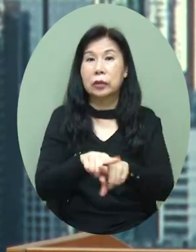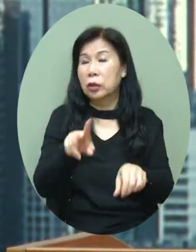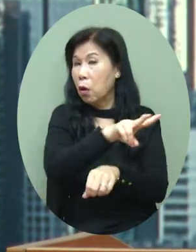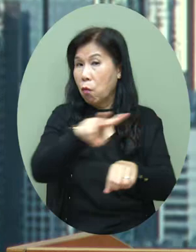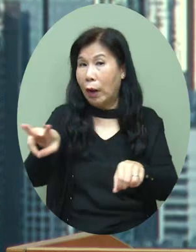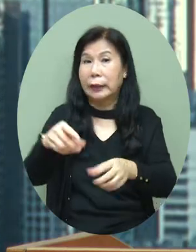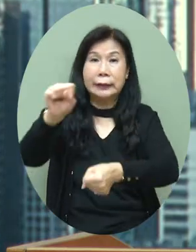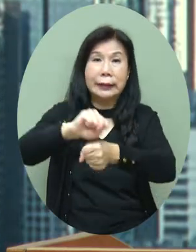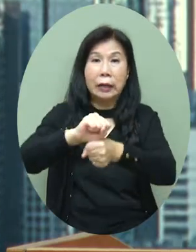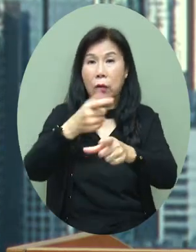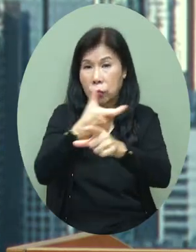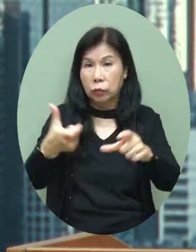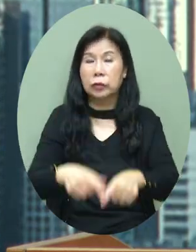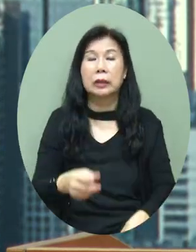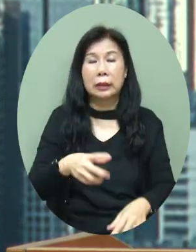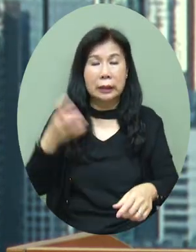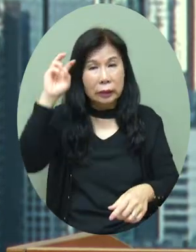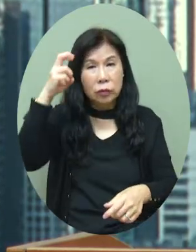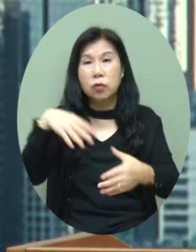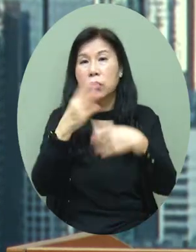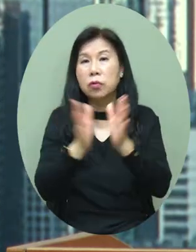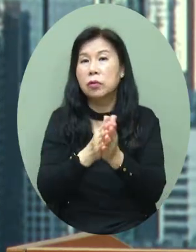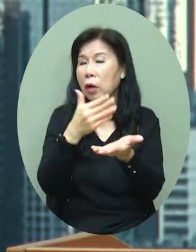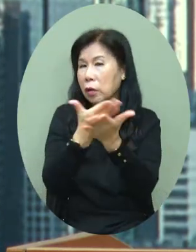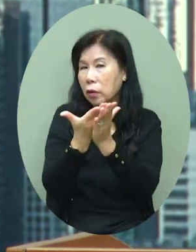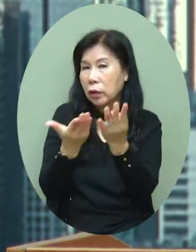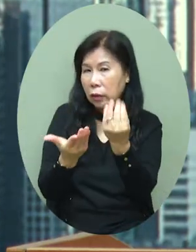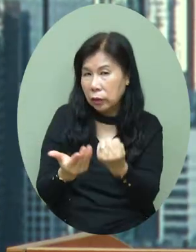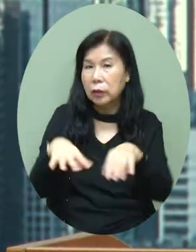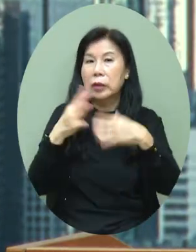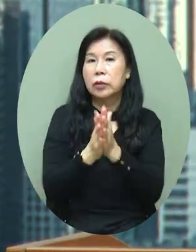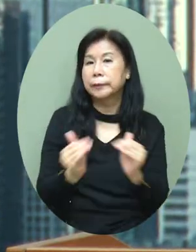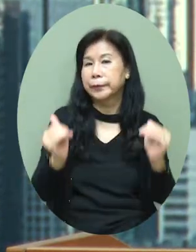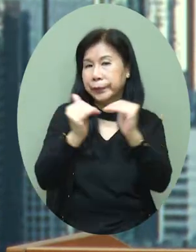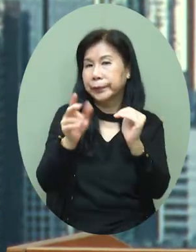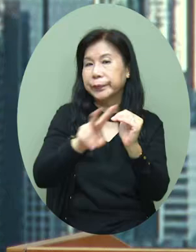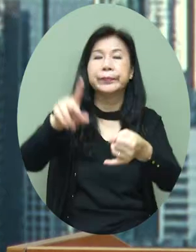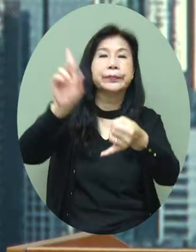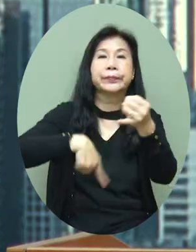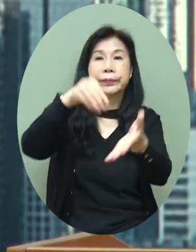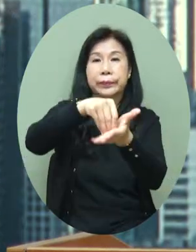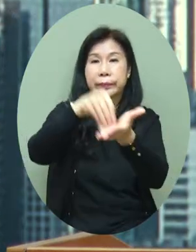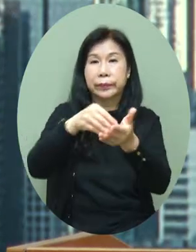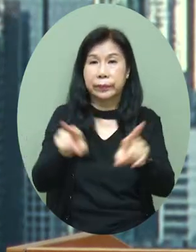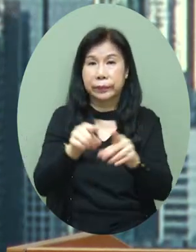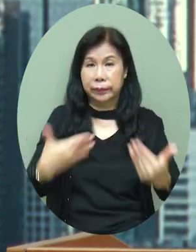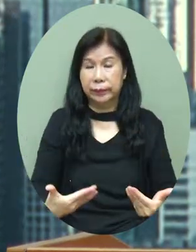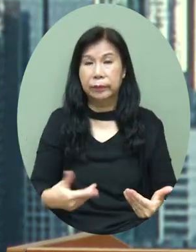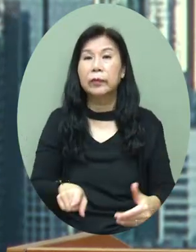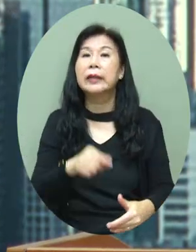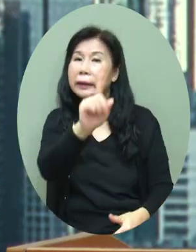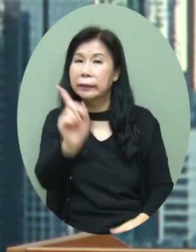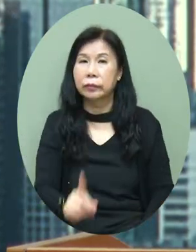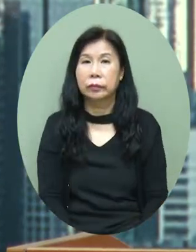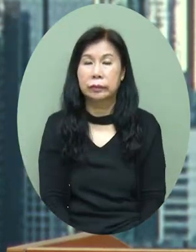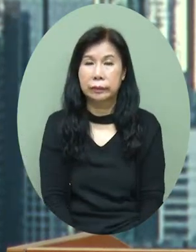taken after balancing all the relevant factors. That is the rationale behind. As for the cost,